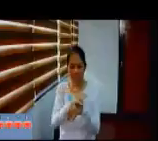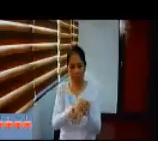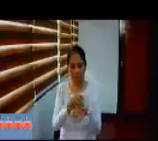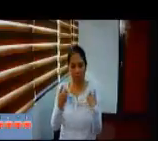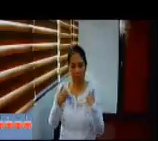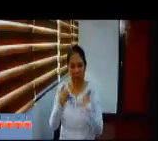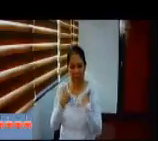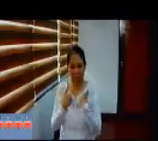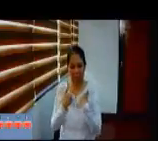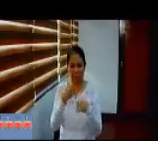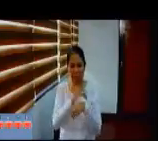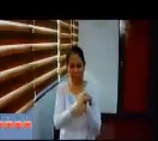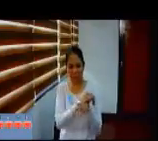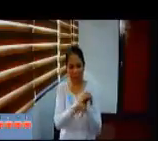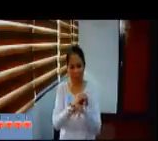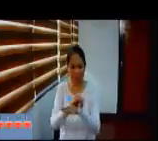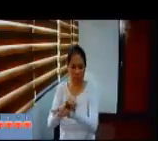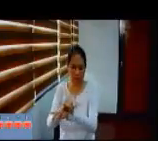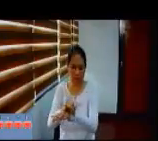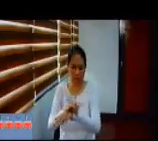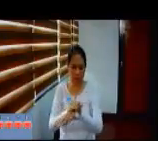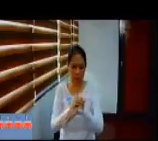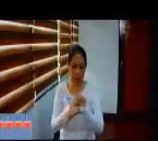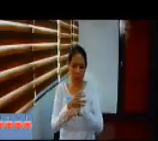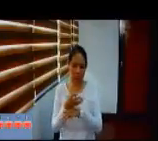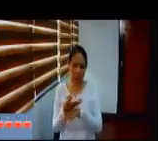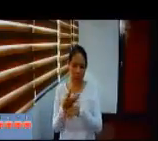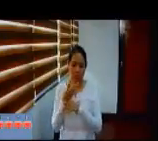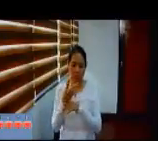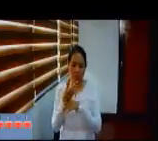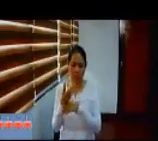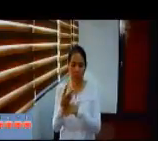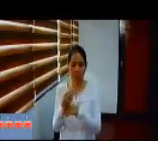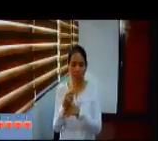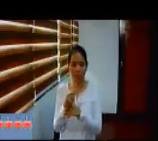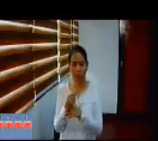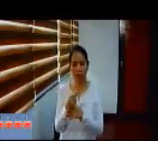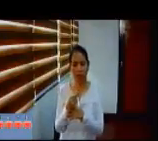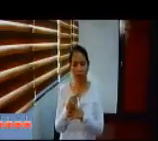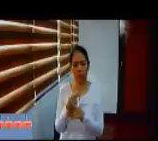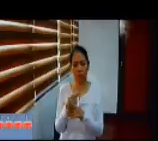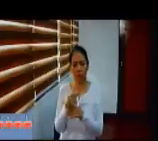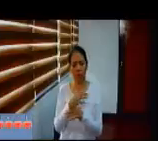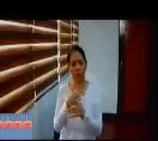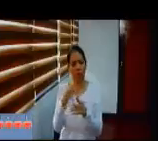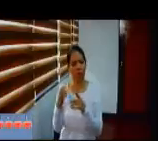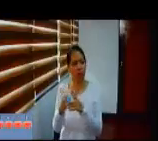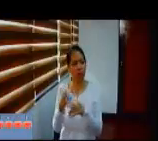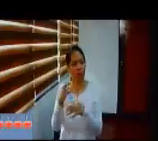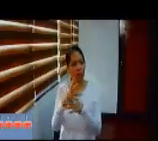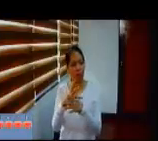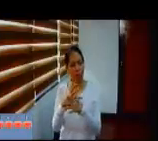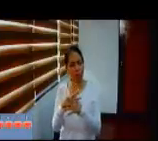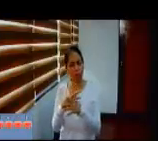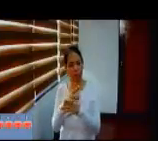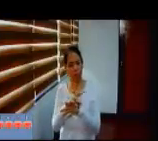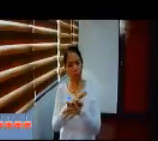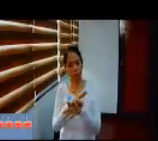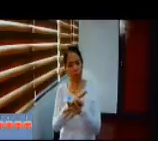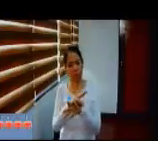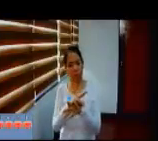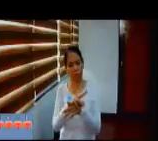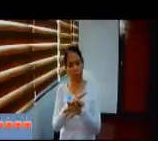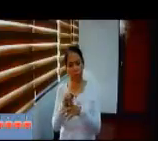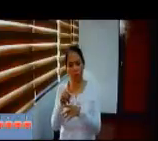With changing biophysical environmental conditions, your pests can actually evolve into